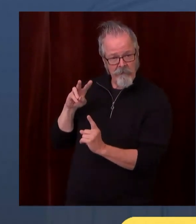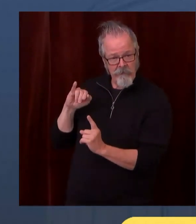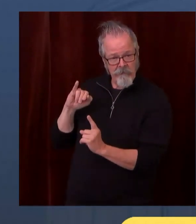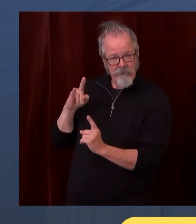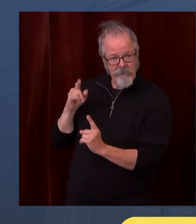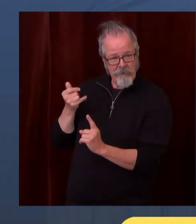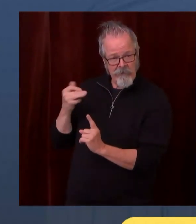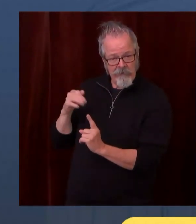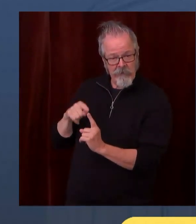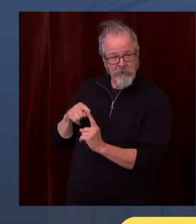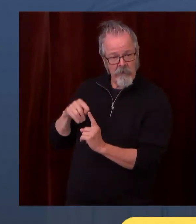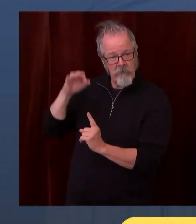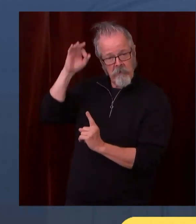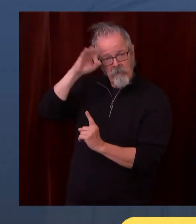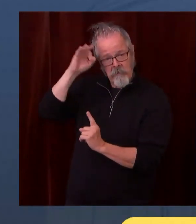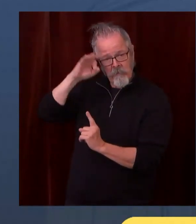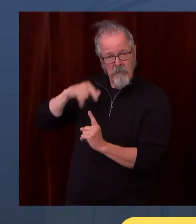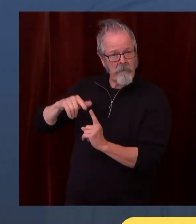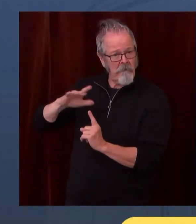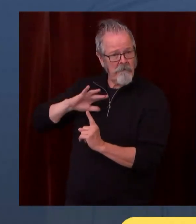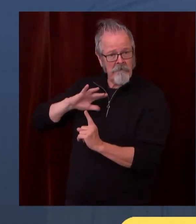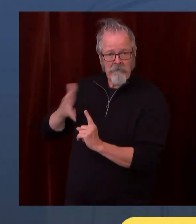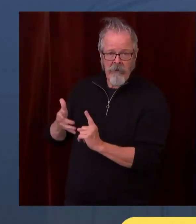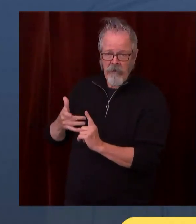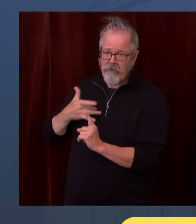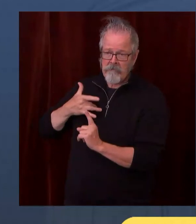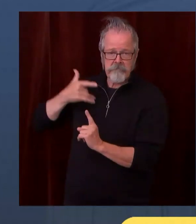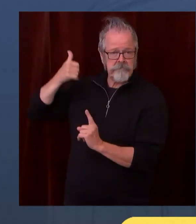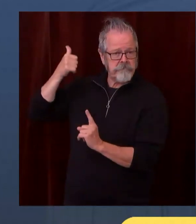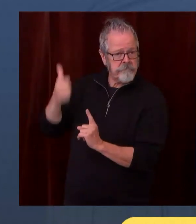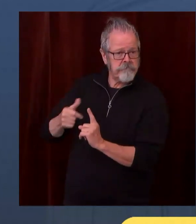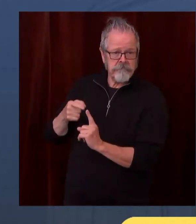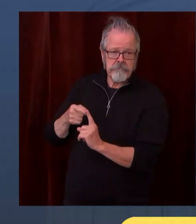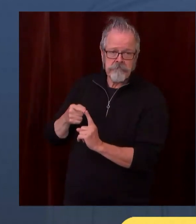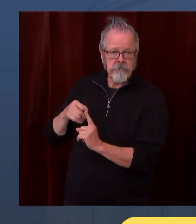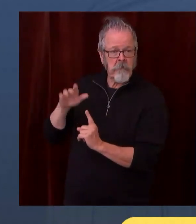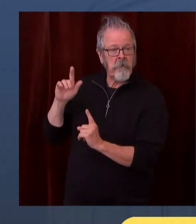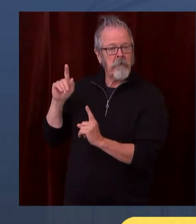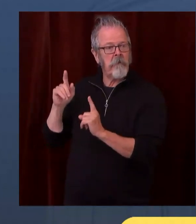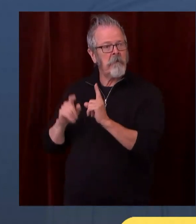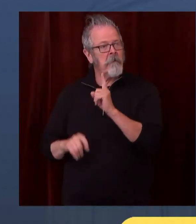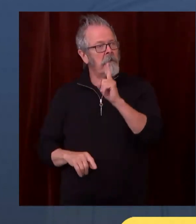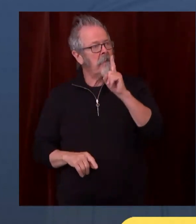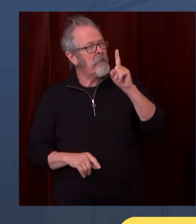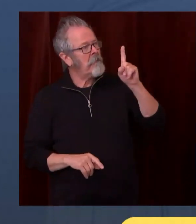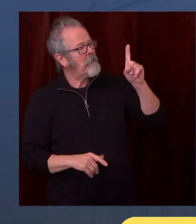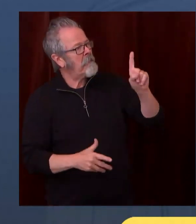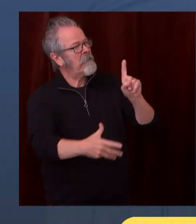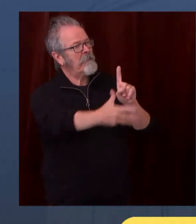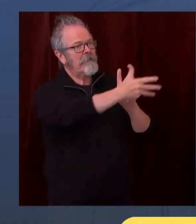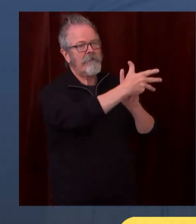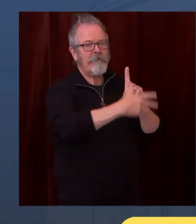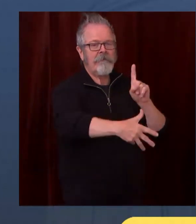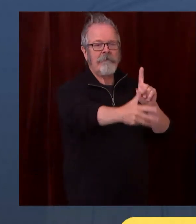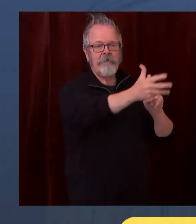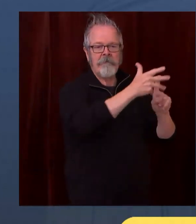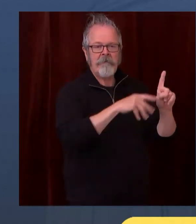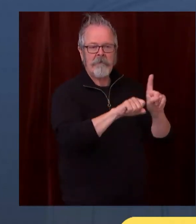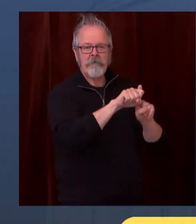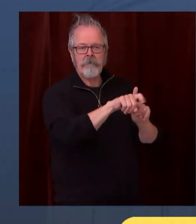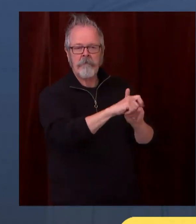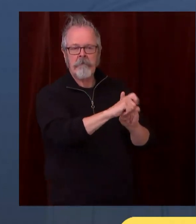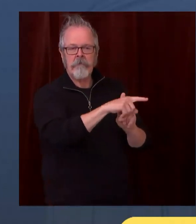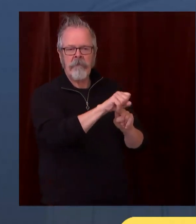feel great and think they're just fine, go to an event where they think they aren't going to harm anyone,